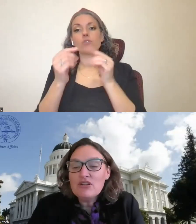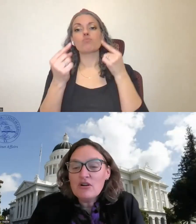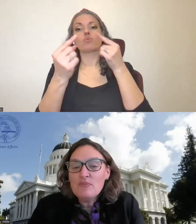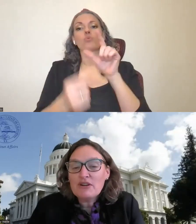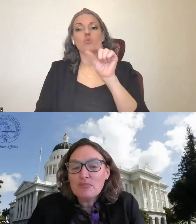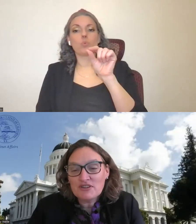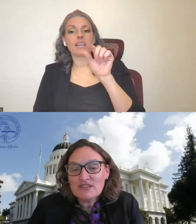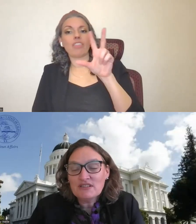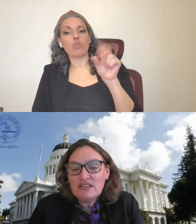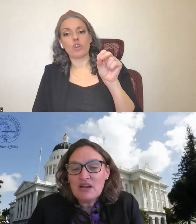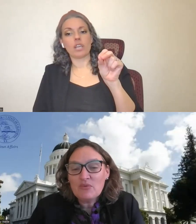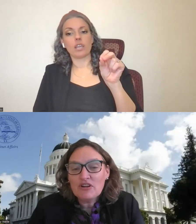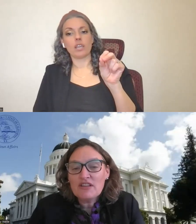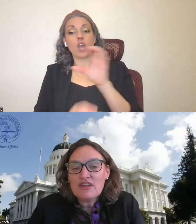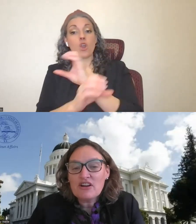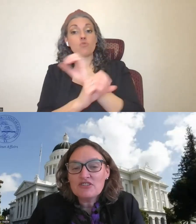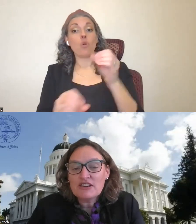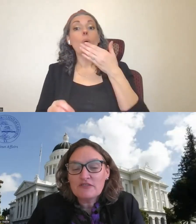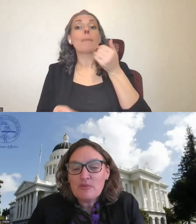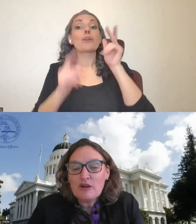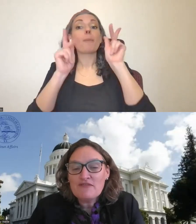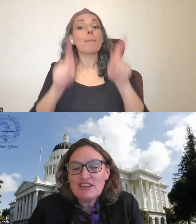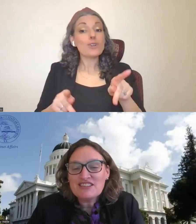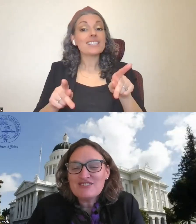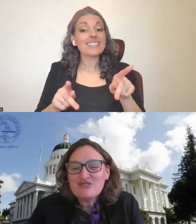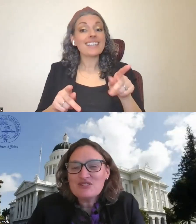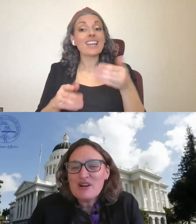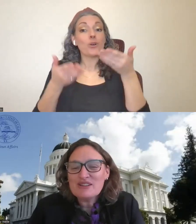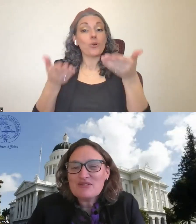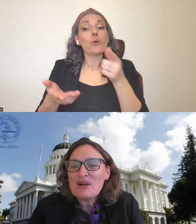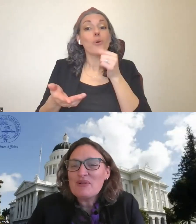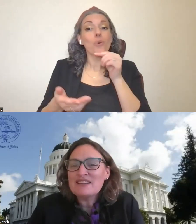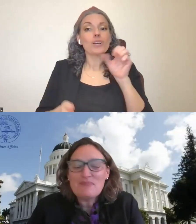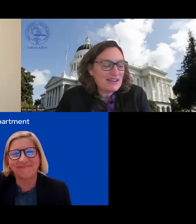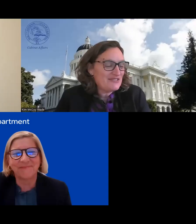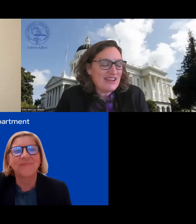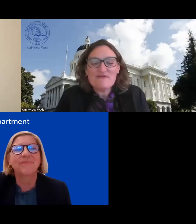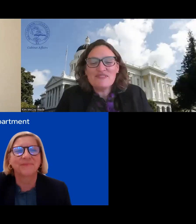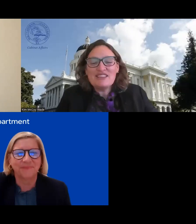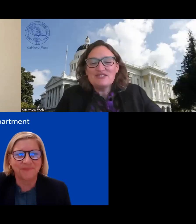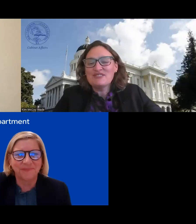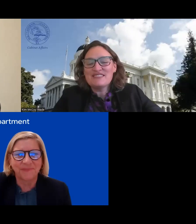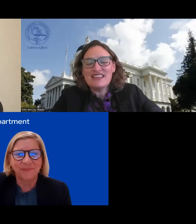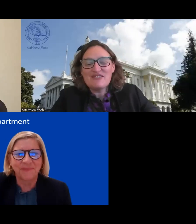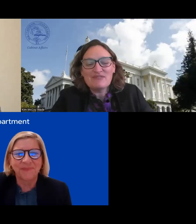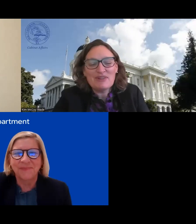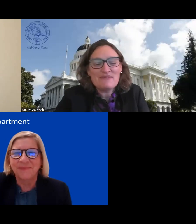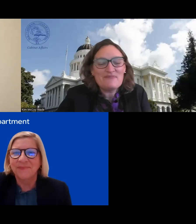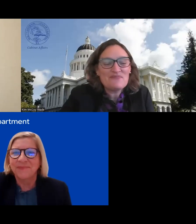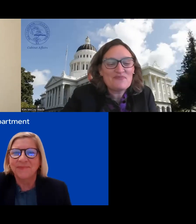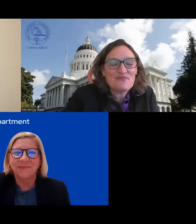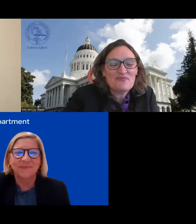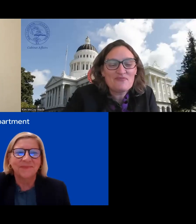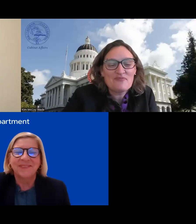could be no better person to lead that work than our Director of the Department of Aging, Susan Damaris, who I will hand it back to now. Thank you, Susan. Thank you,